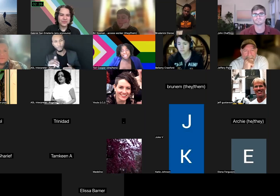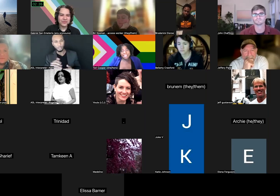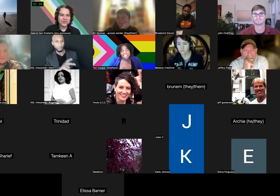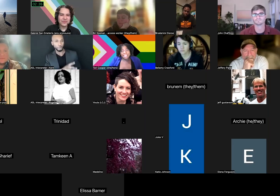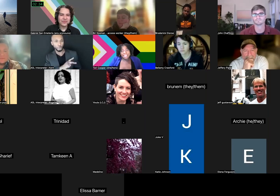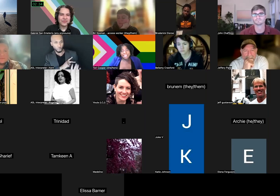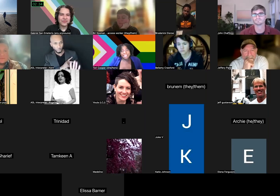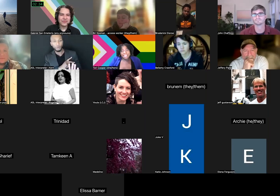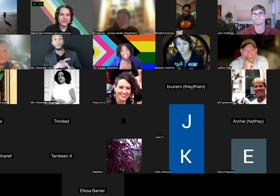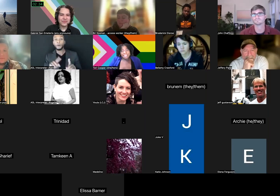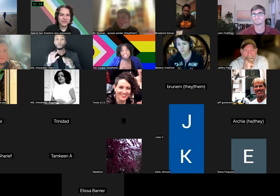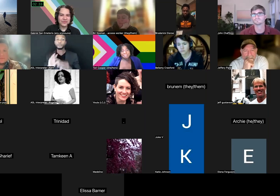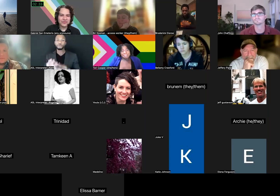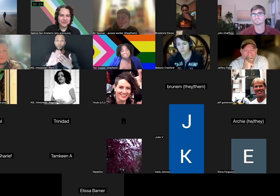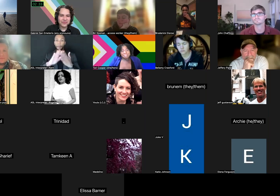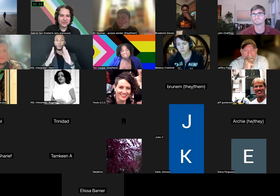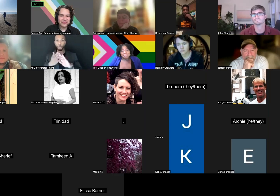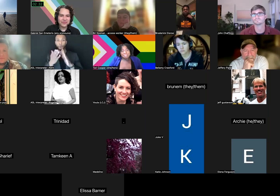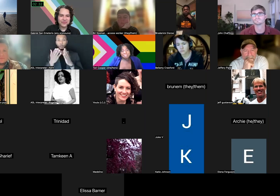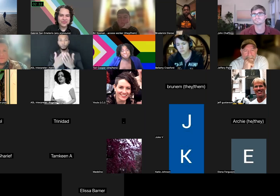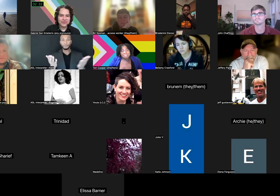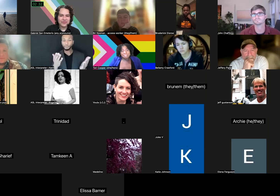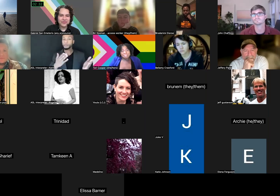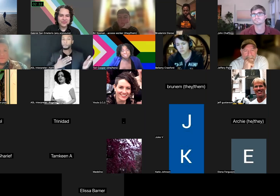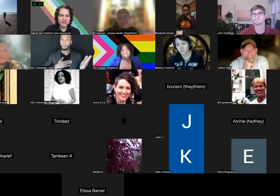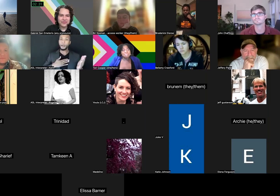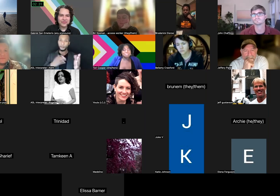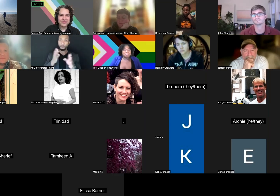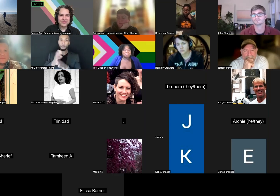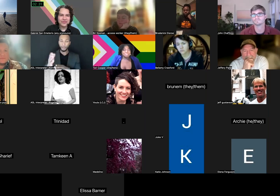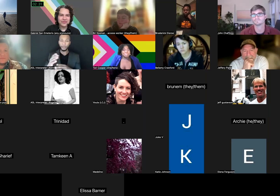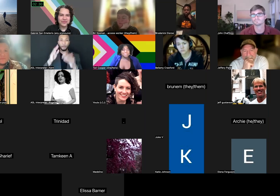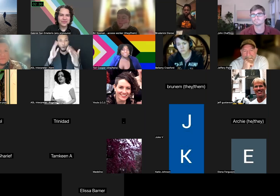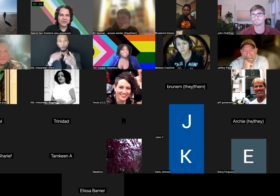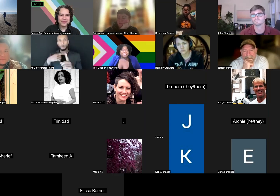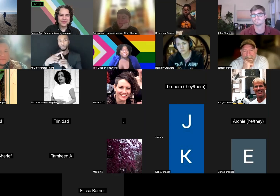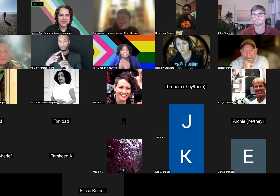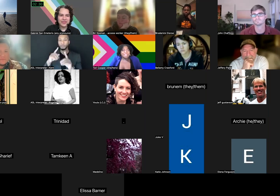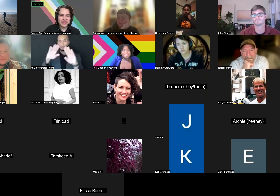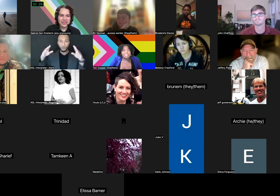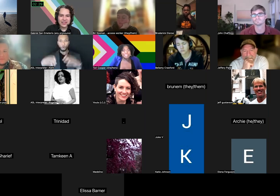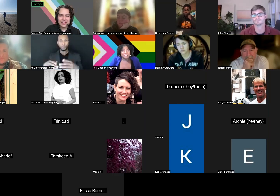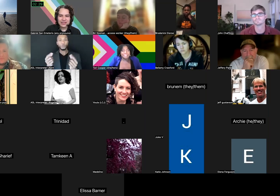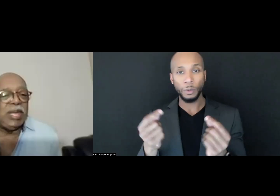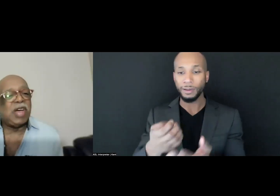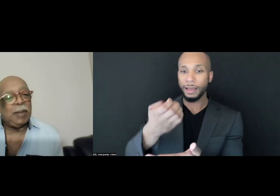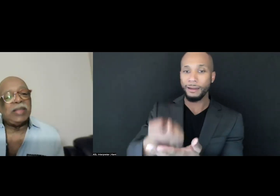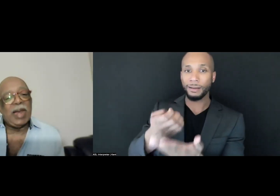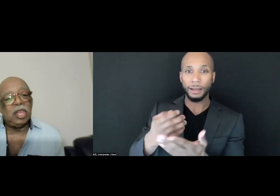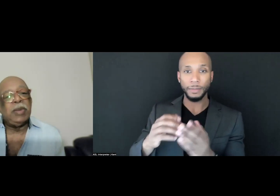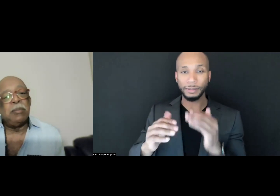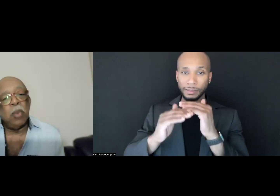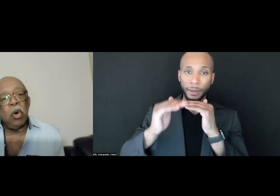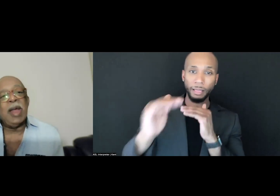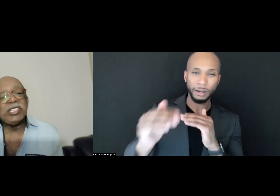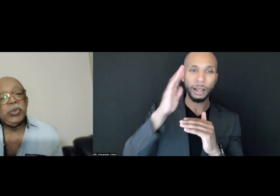as far as the community is concerned, my main hope and focus is on economic stability. I'll talk about